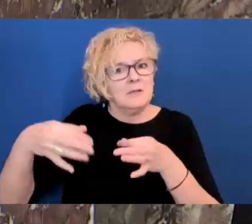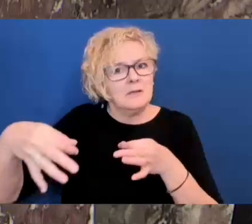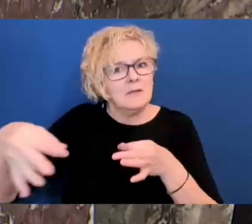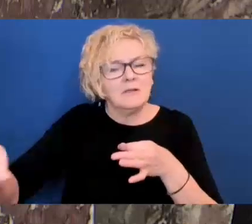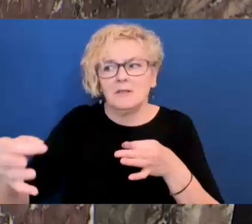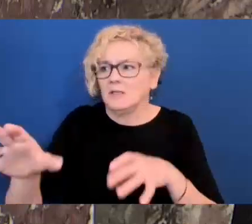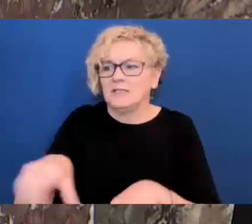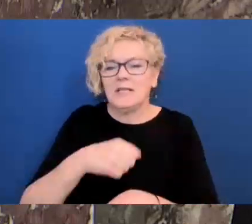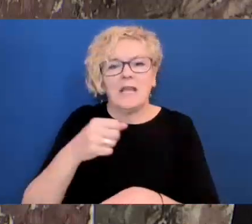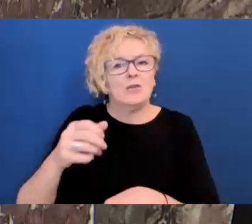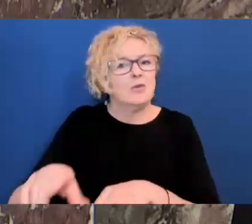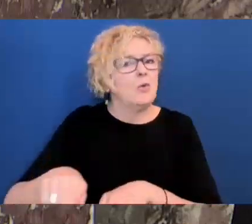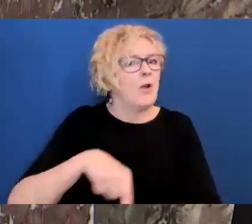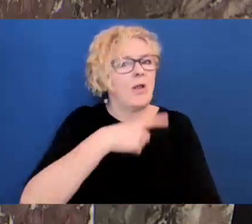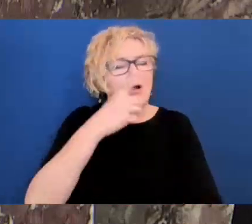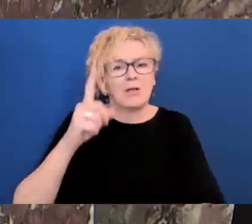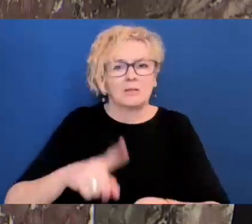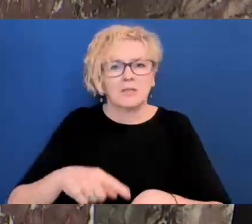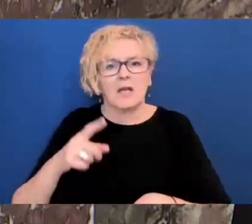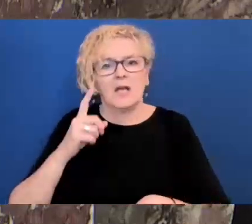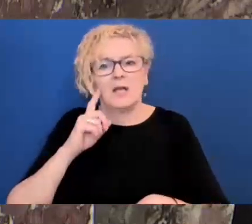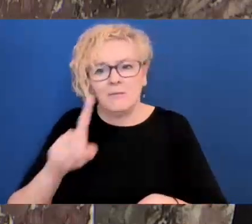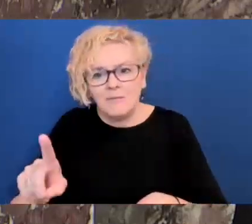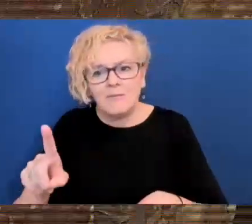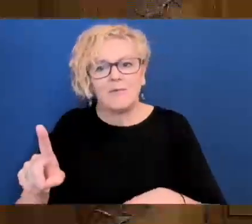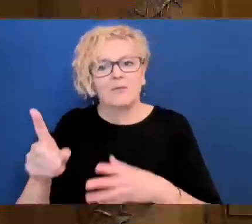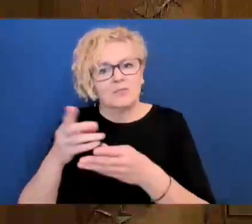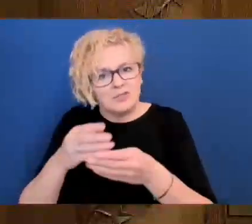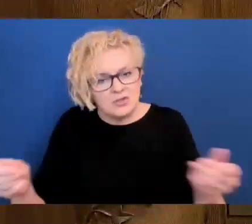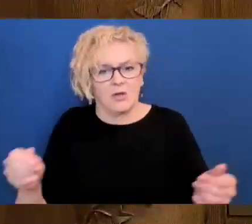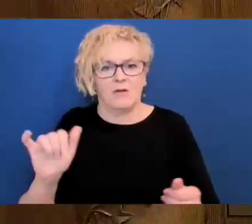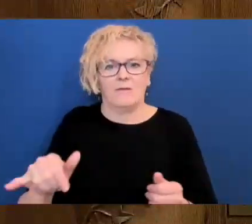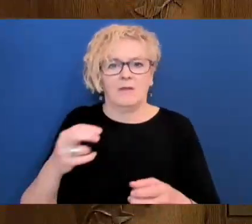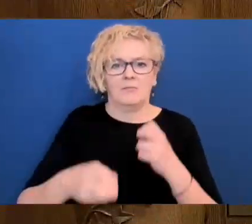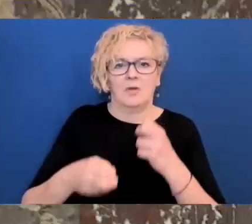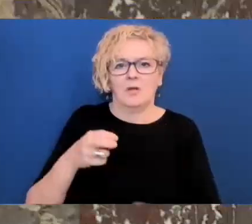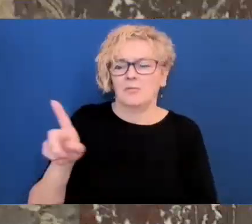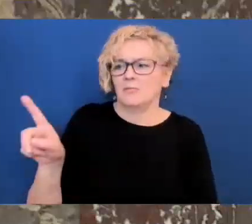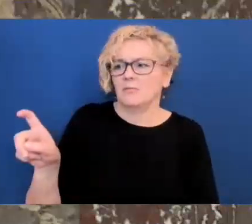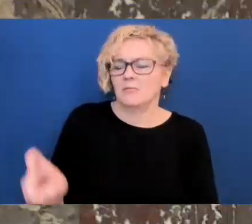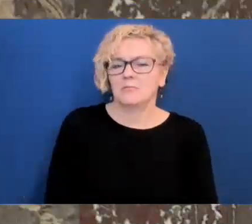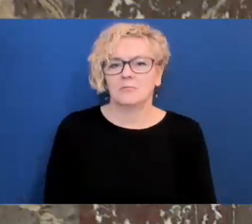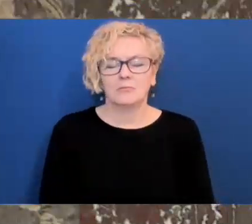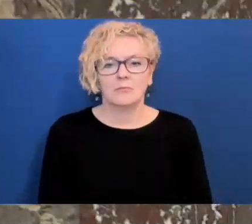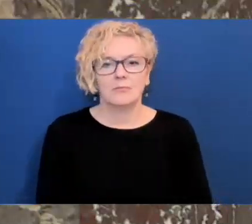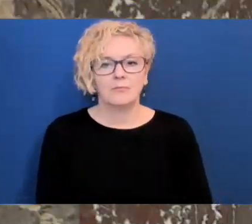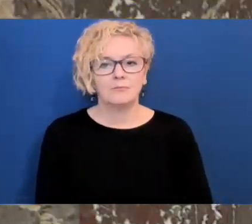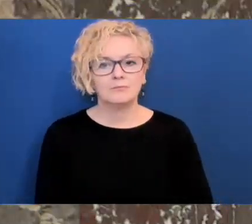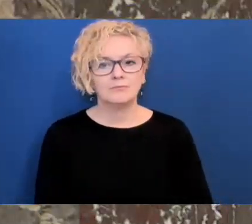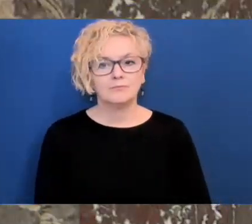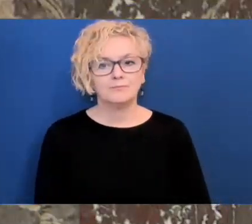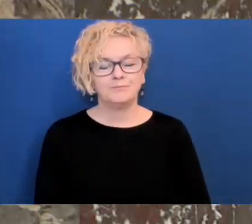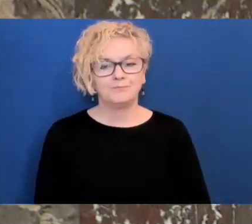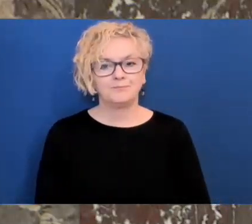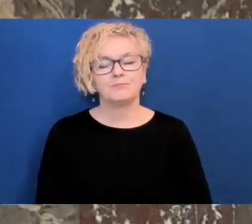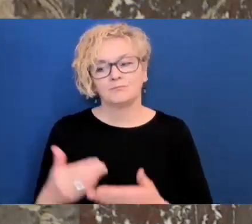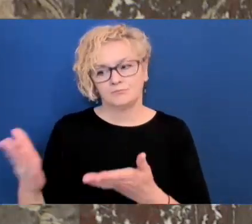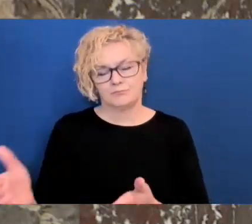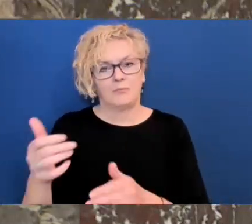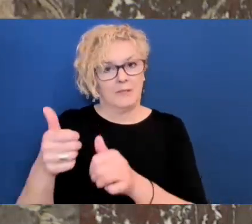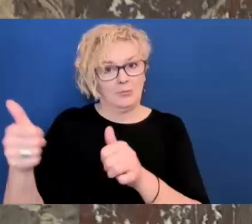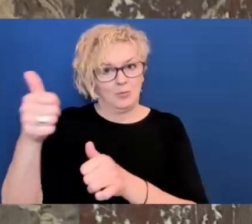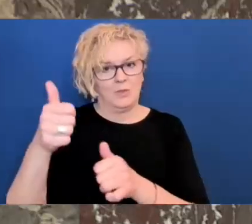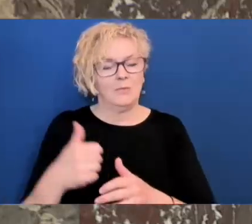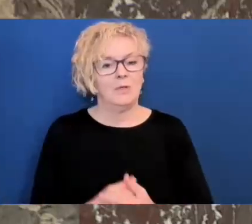this historic problem? Premier. Thank you, Honourable Speaker. I was at the